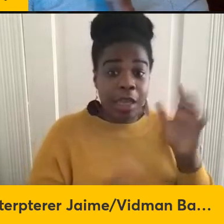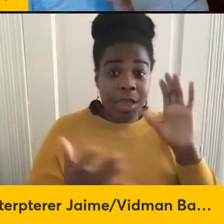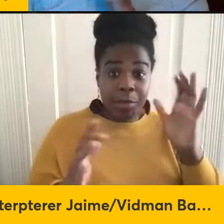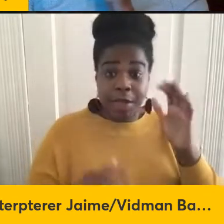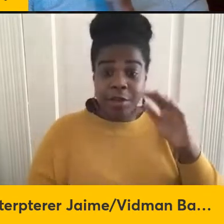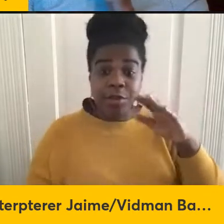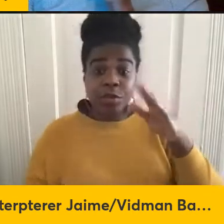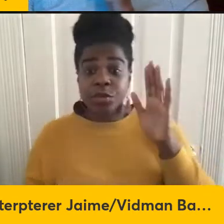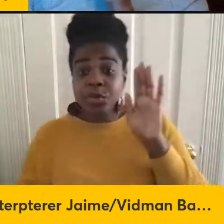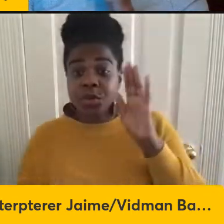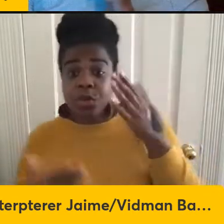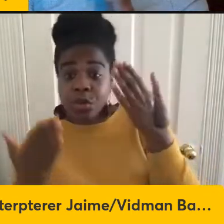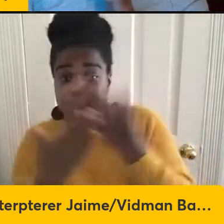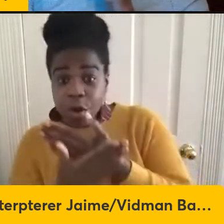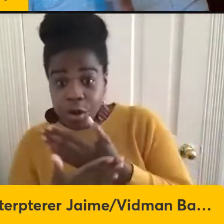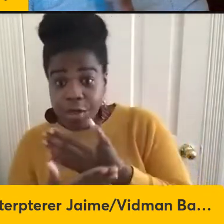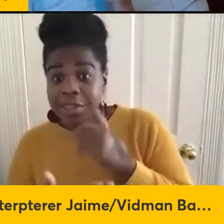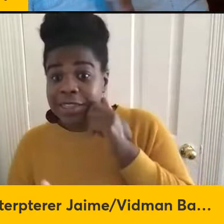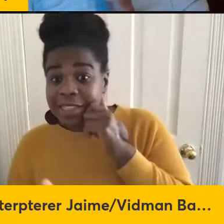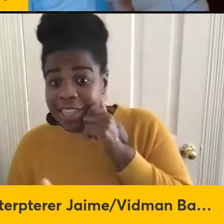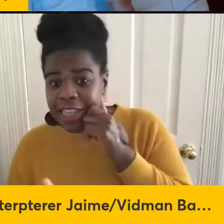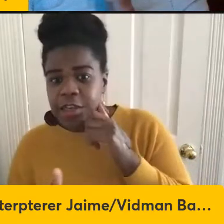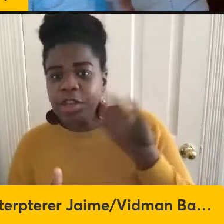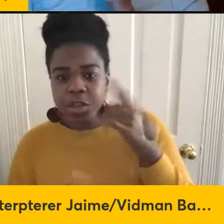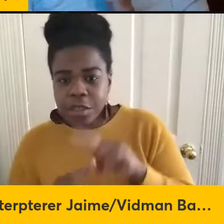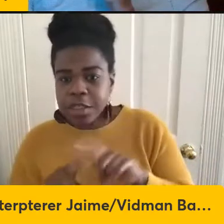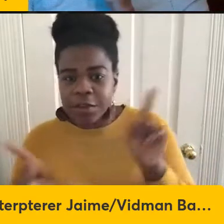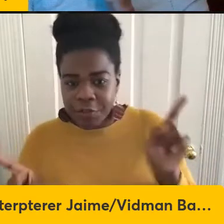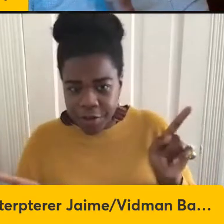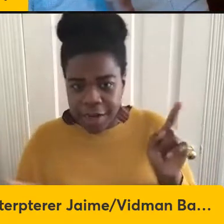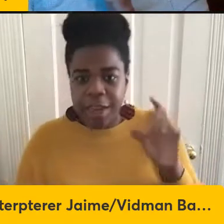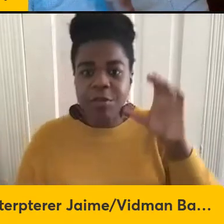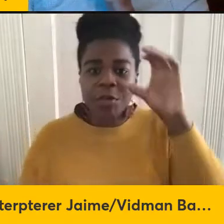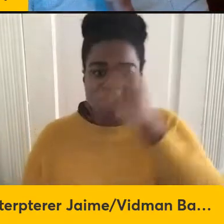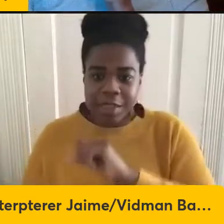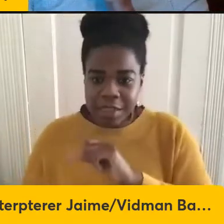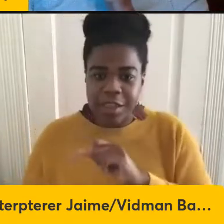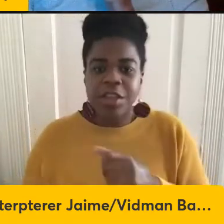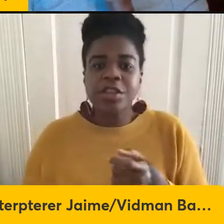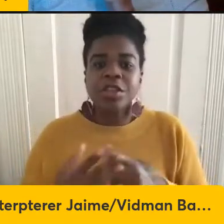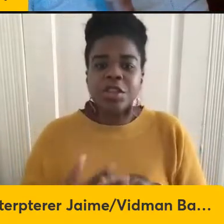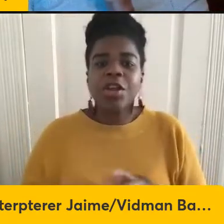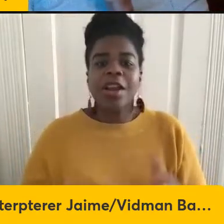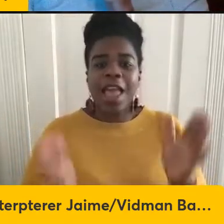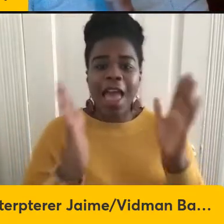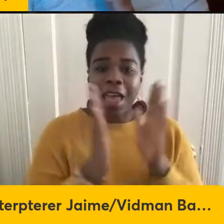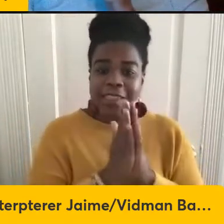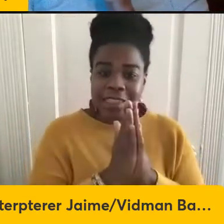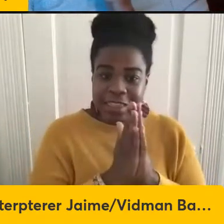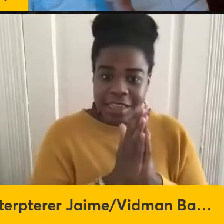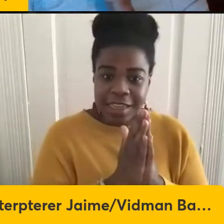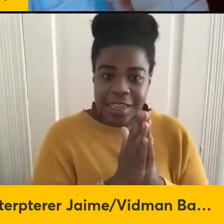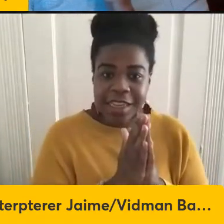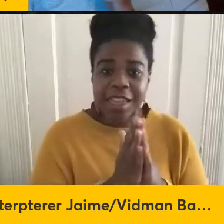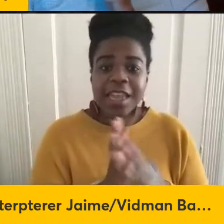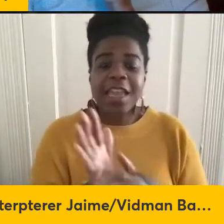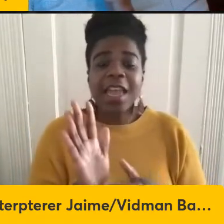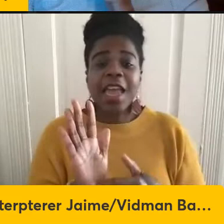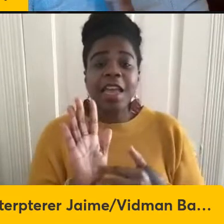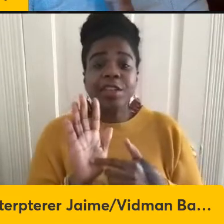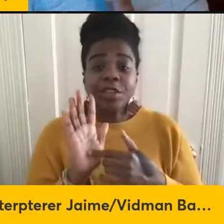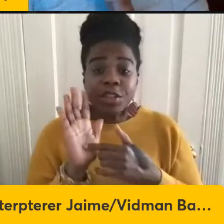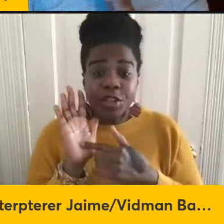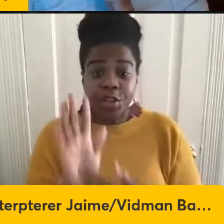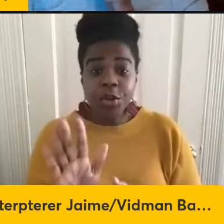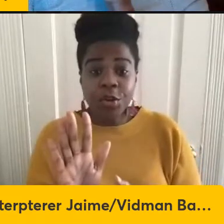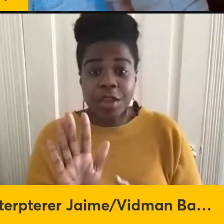And so we're missing these things. So we really have to start asking, and COVID sort of has shown us in